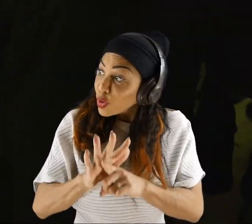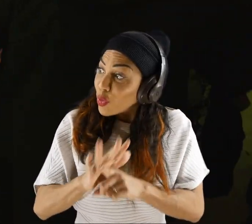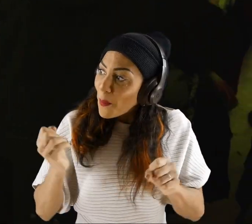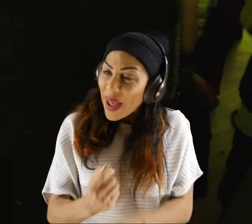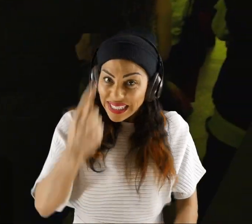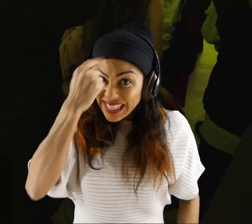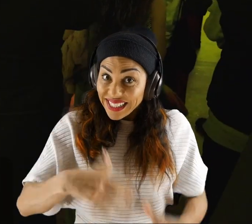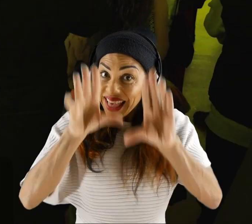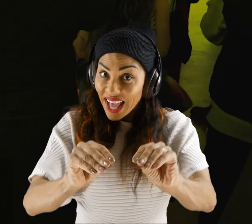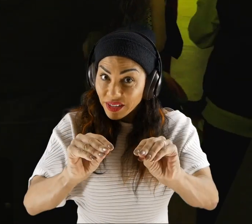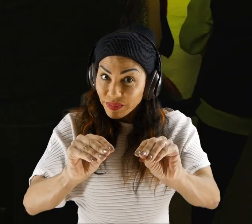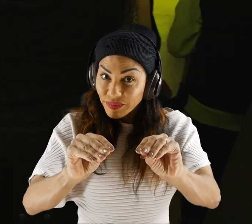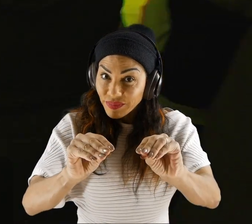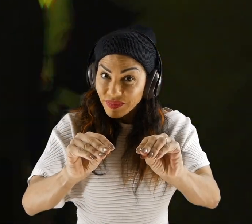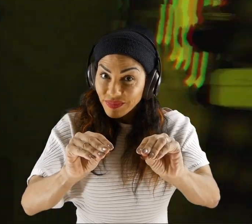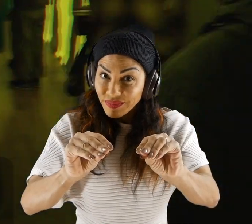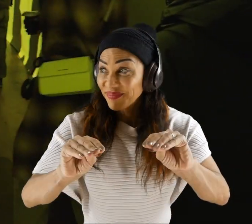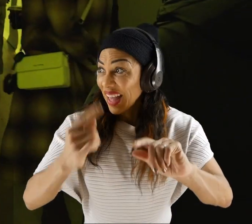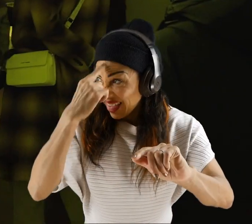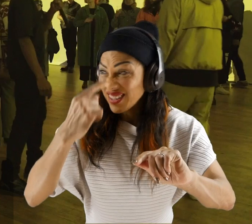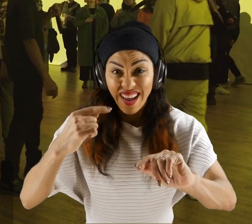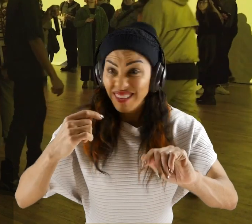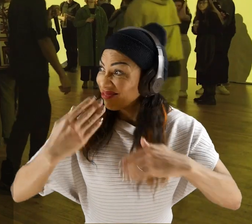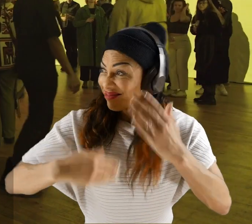end. I think so. Let's go.